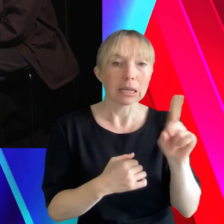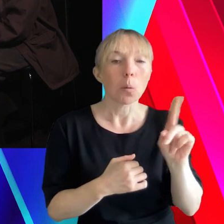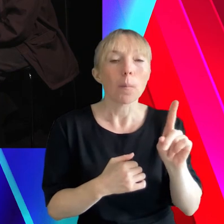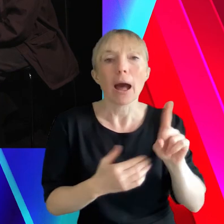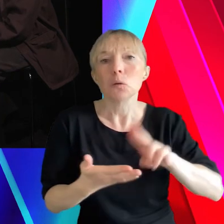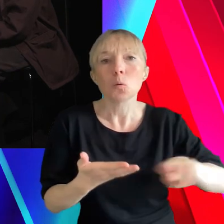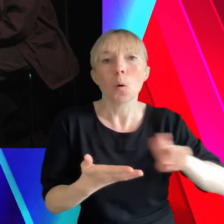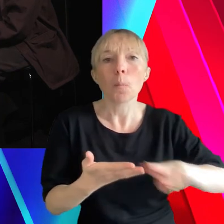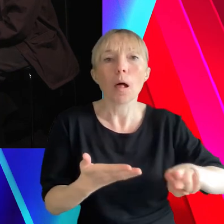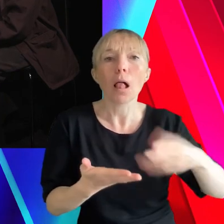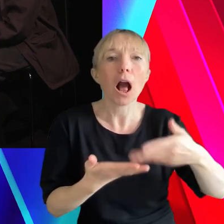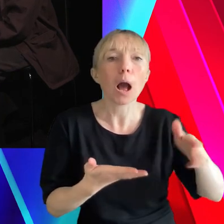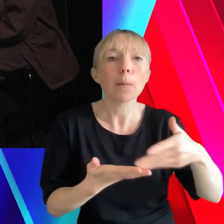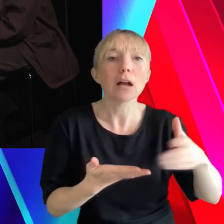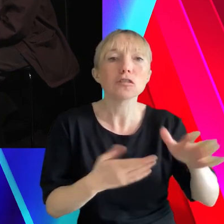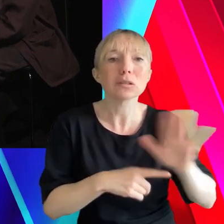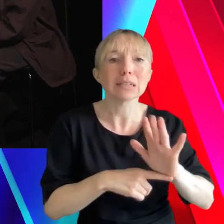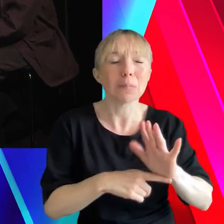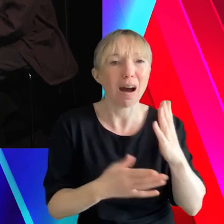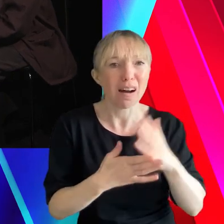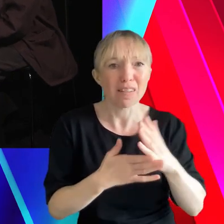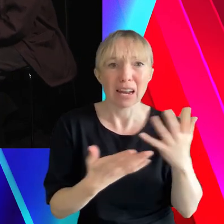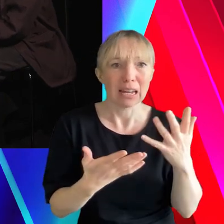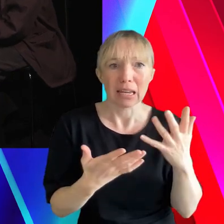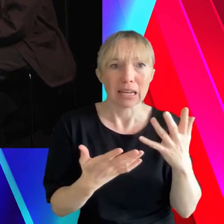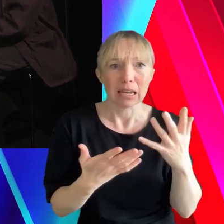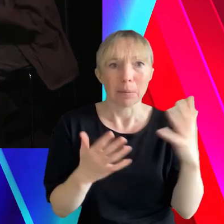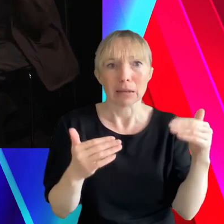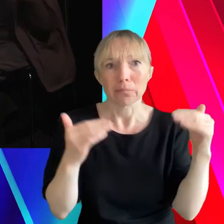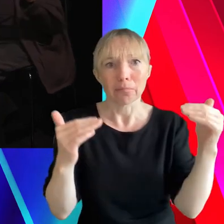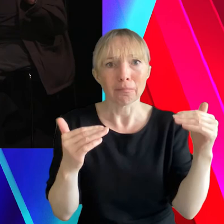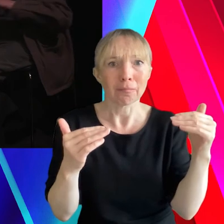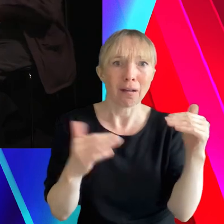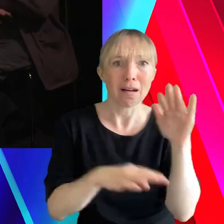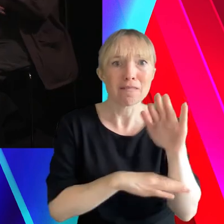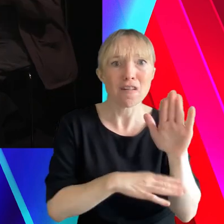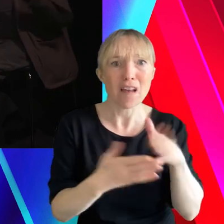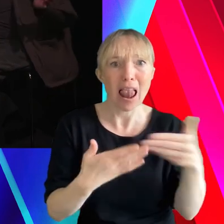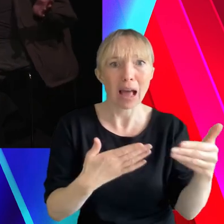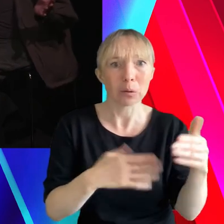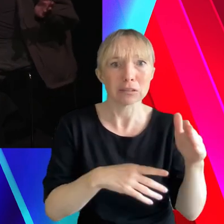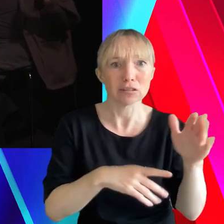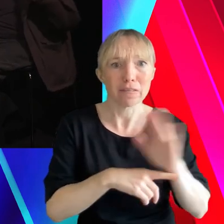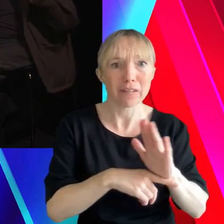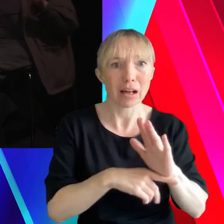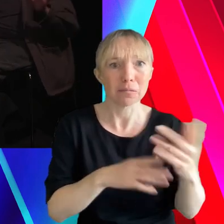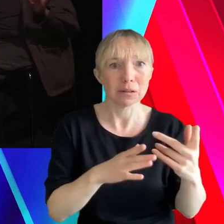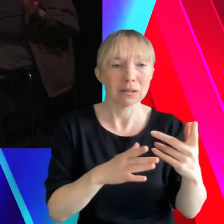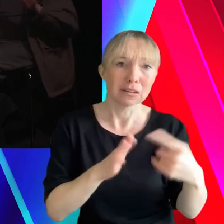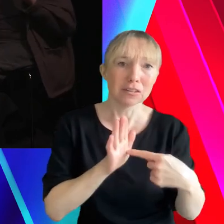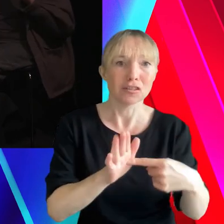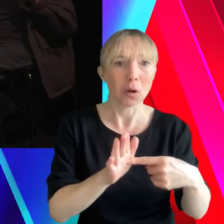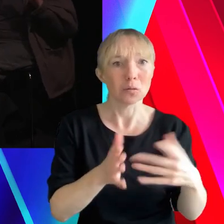commercial cinema standards, would be an esoteric foreign language film being shown in Trafalgar Square to a huge crowd, which was